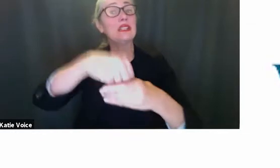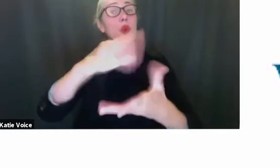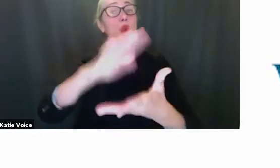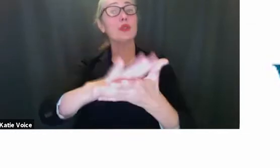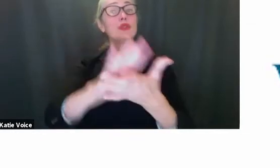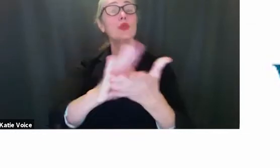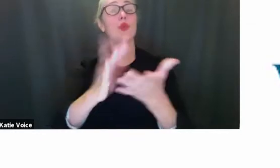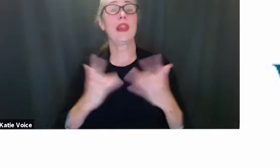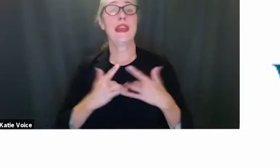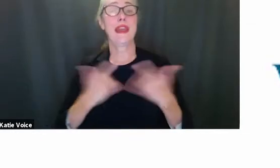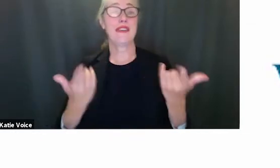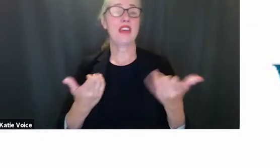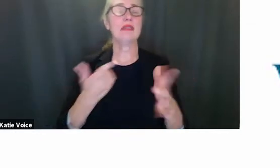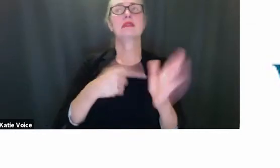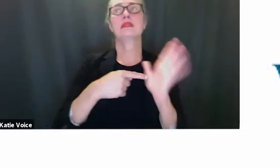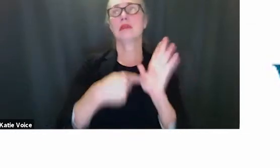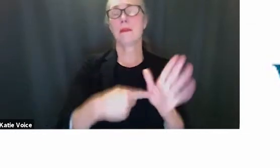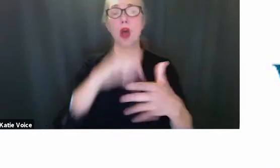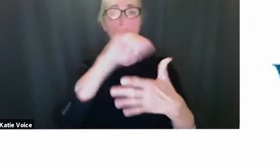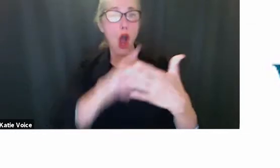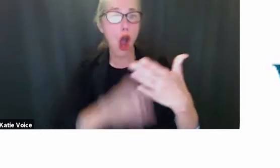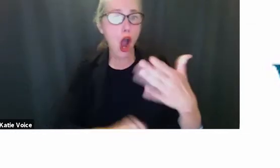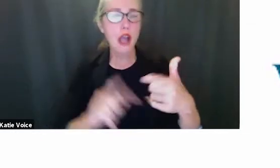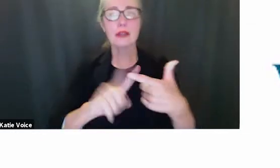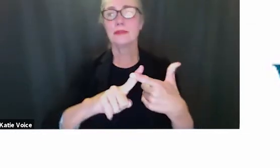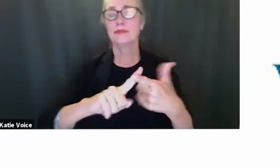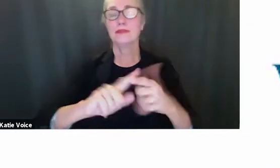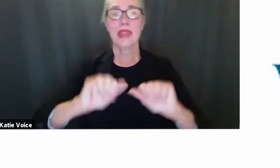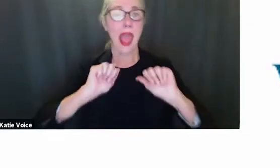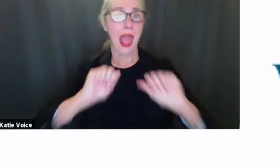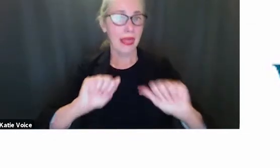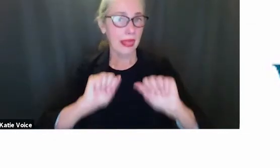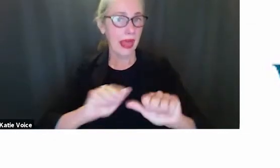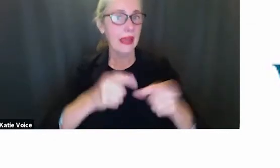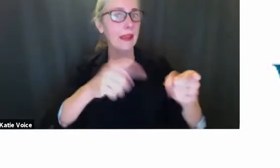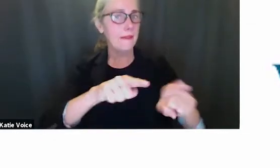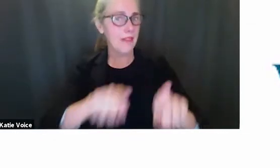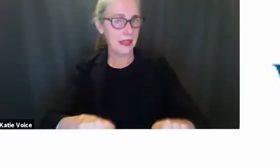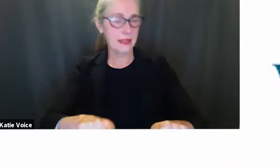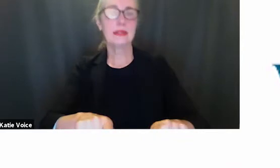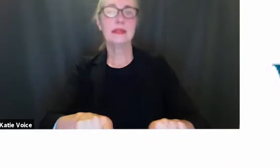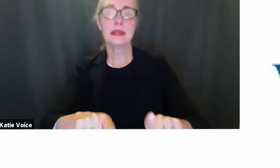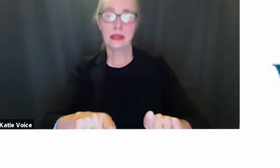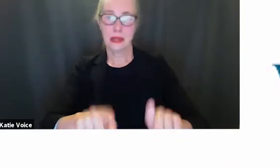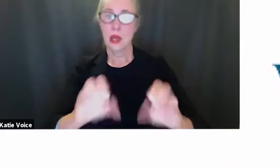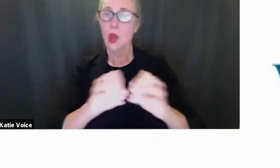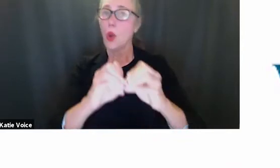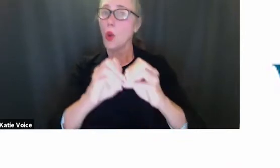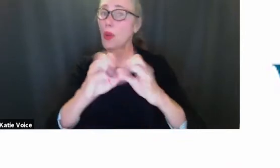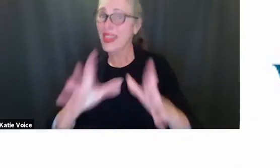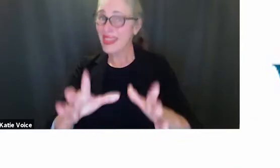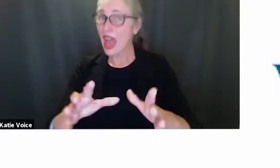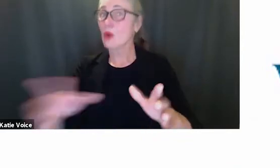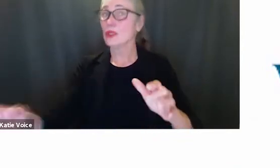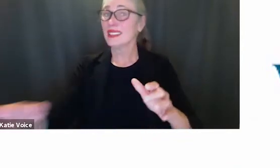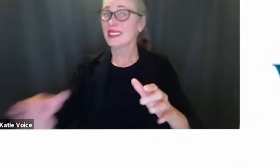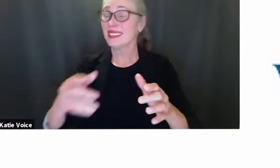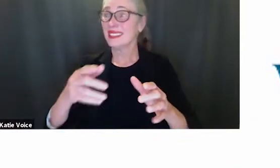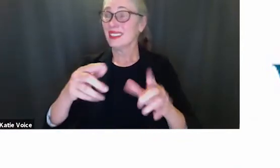arts performances or athletics without a recent negative COVID-19